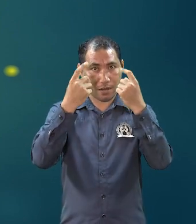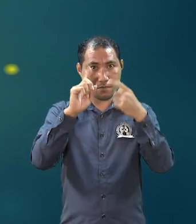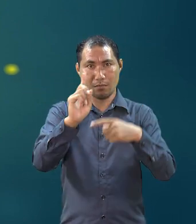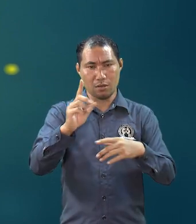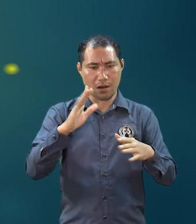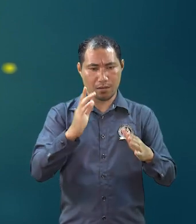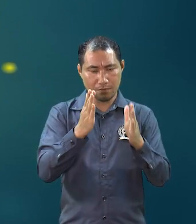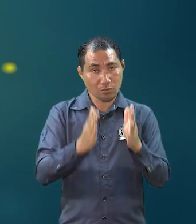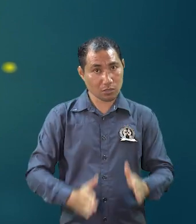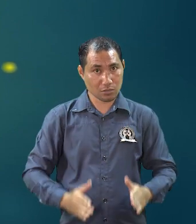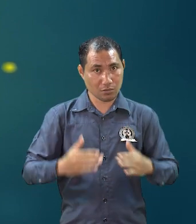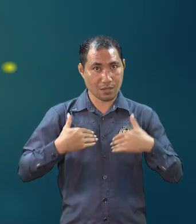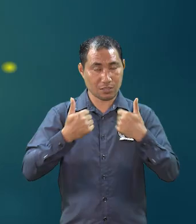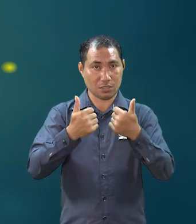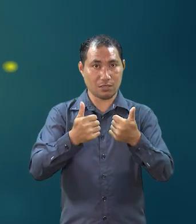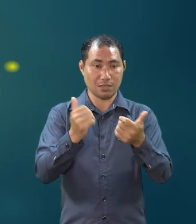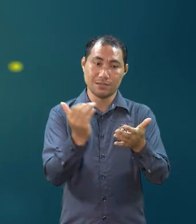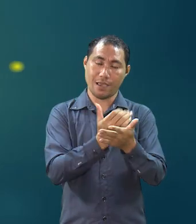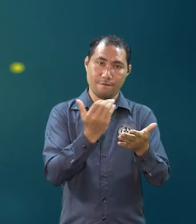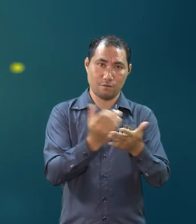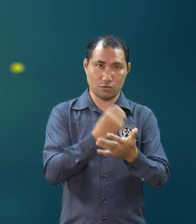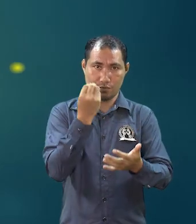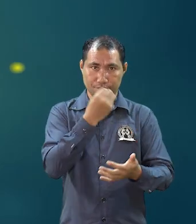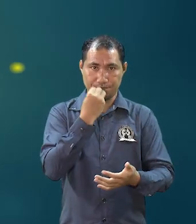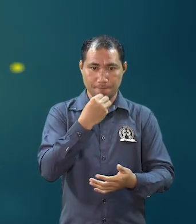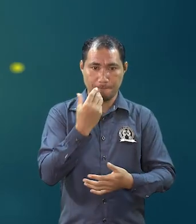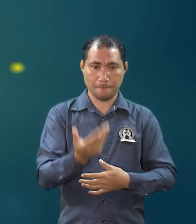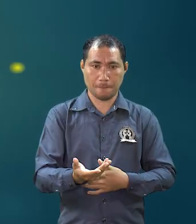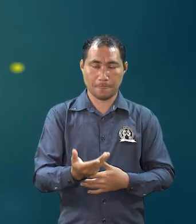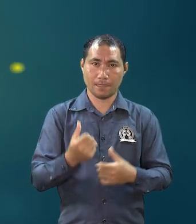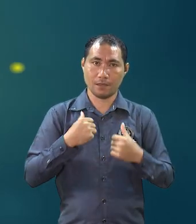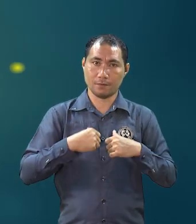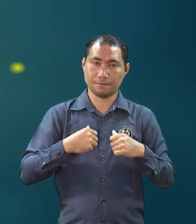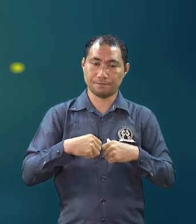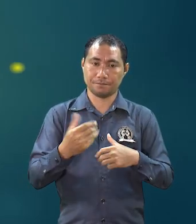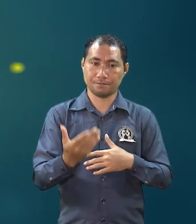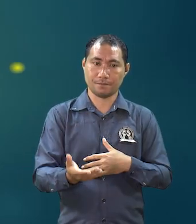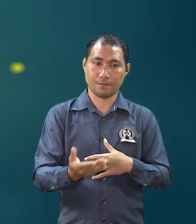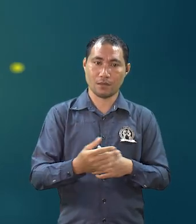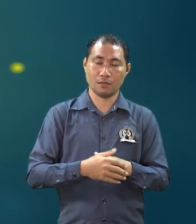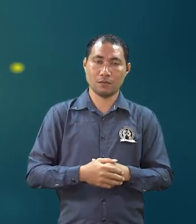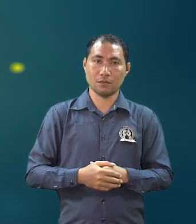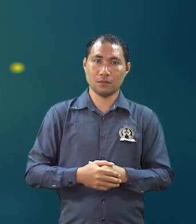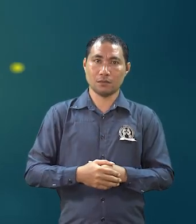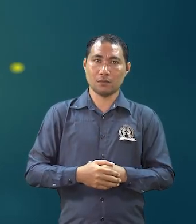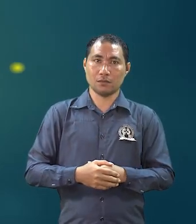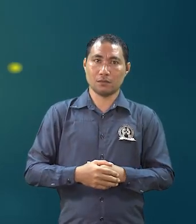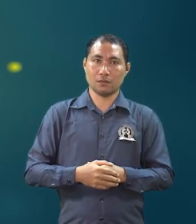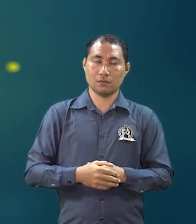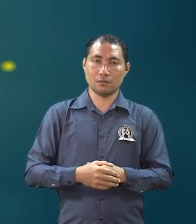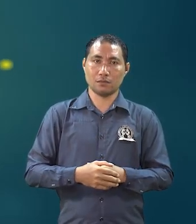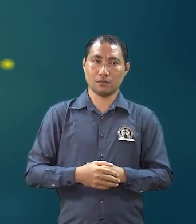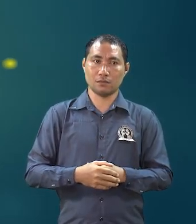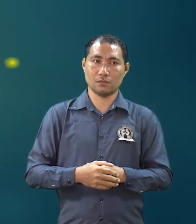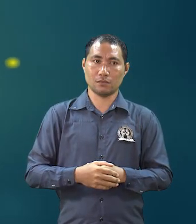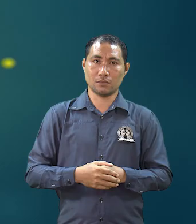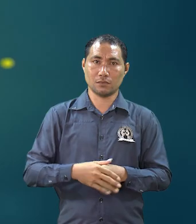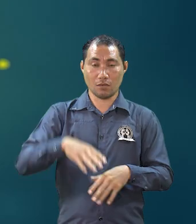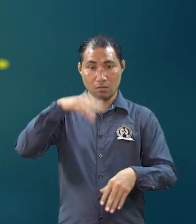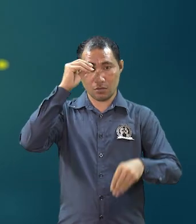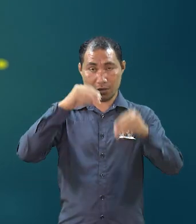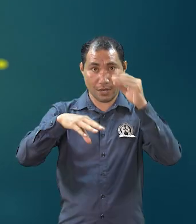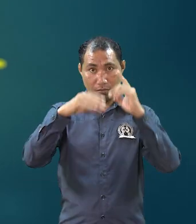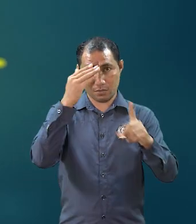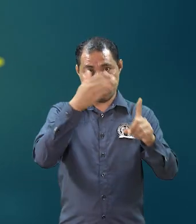hygiene and safe food practices. Our specific learning outcomes are: number